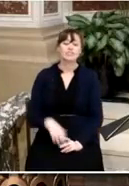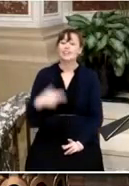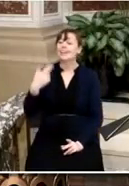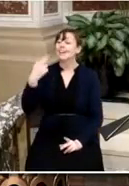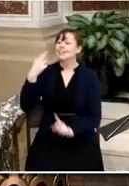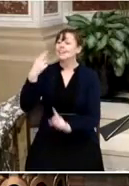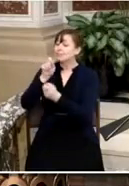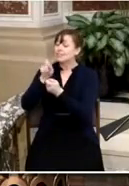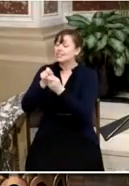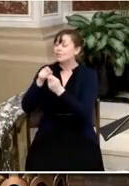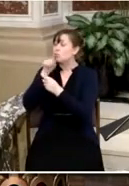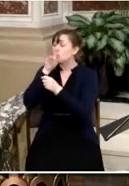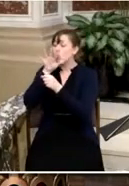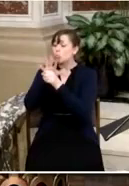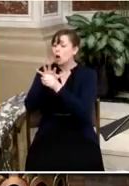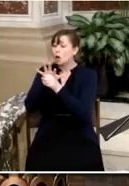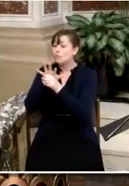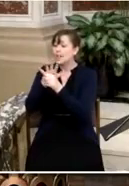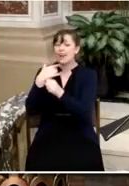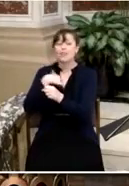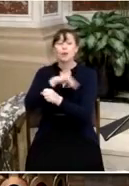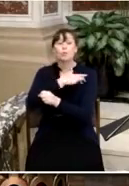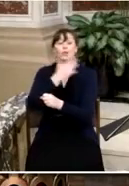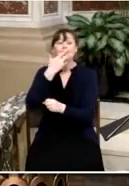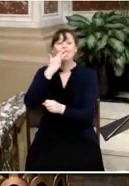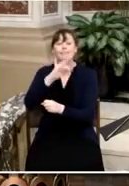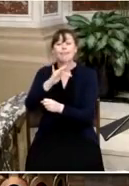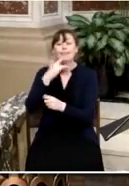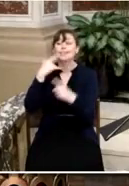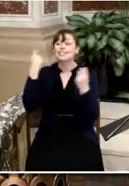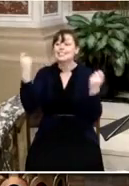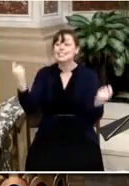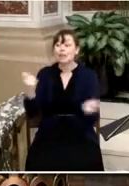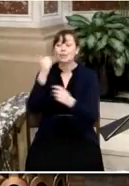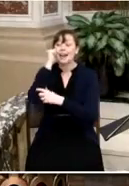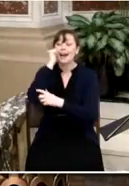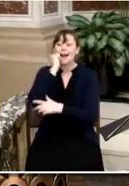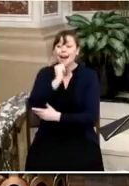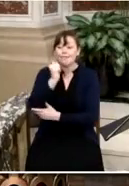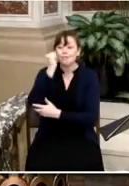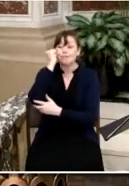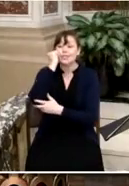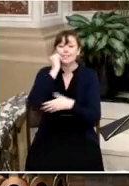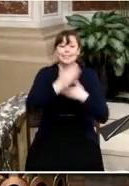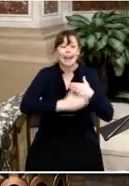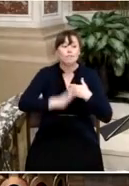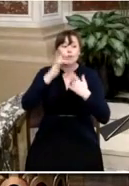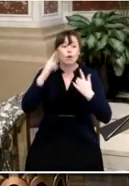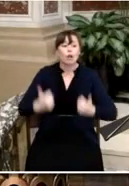promise that we are privileged to celebrate each and every day of our lives.